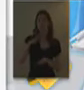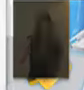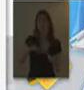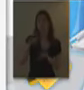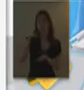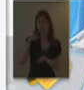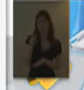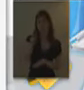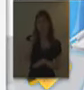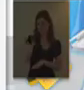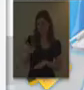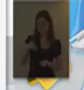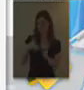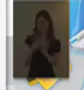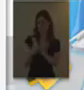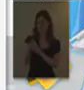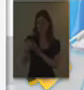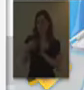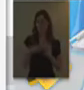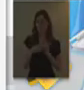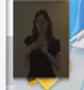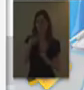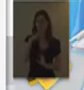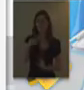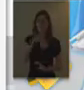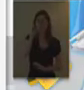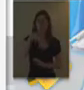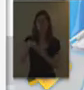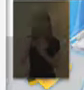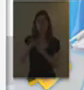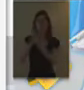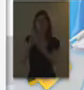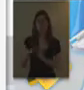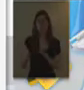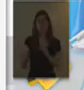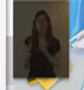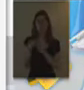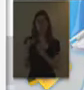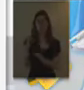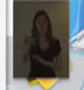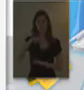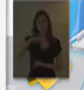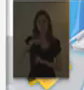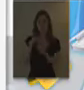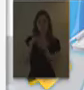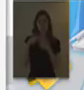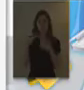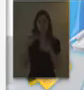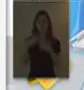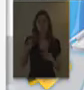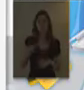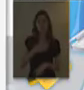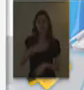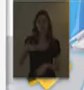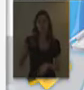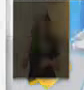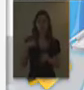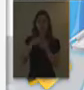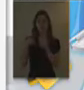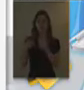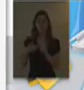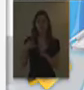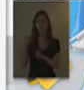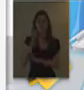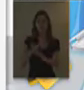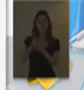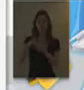most directly linked with users, end users, and we are working and involved in projects that